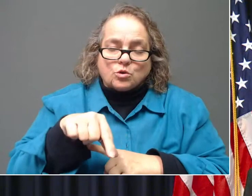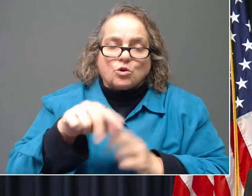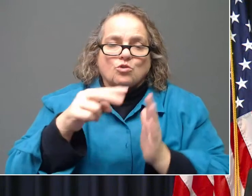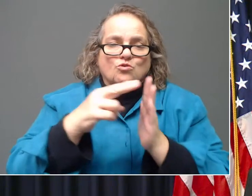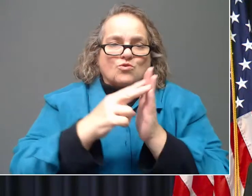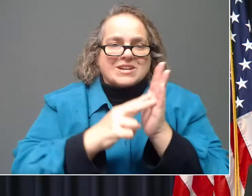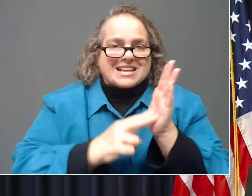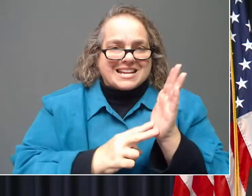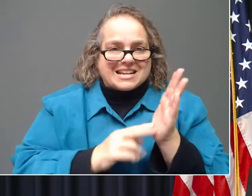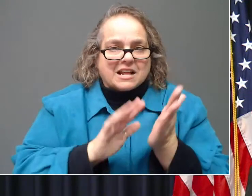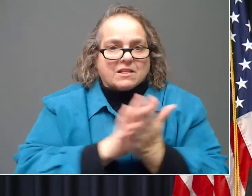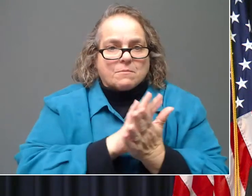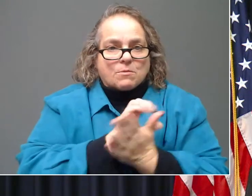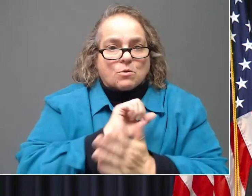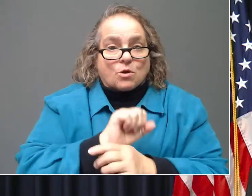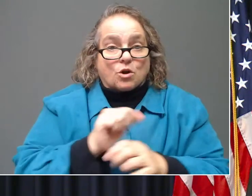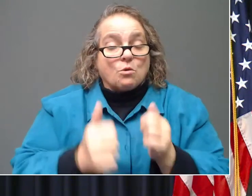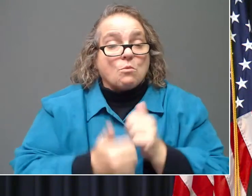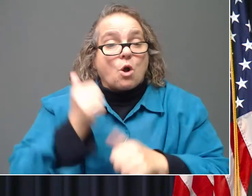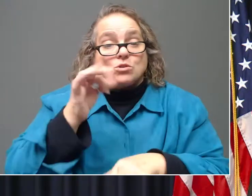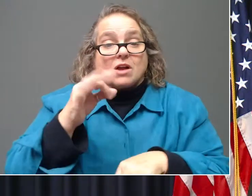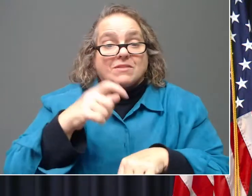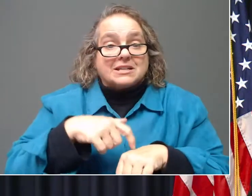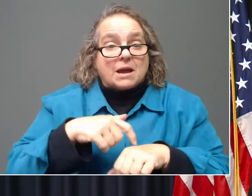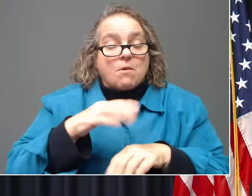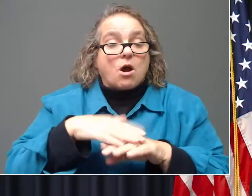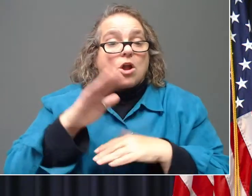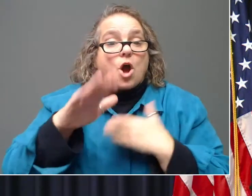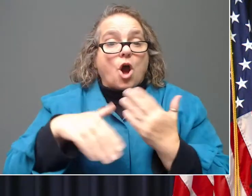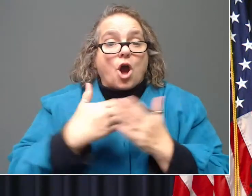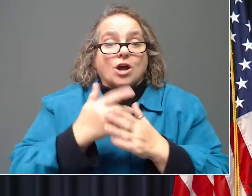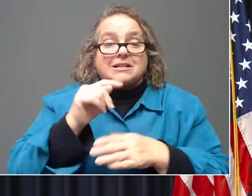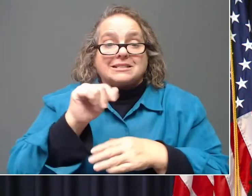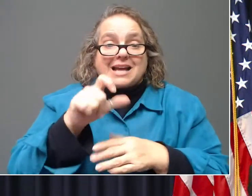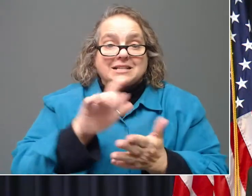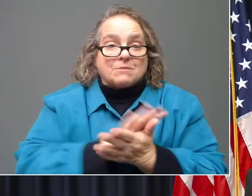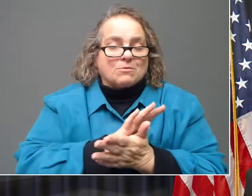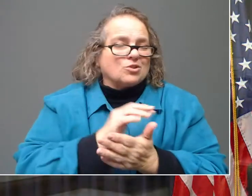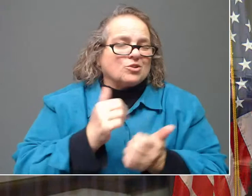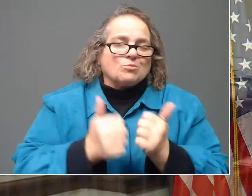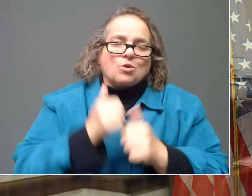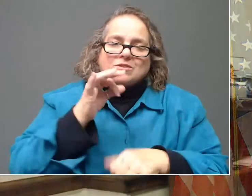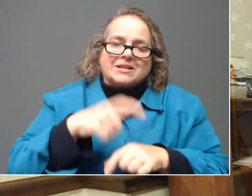time, like on all tax documents, it's going to be a misunderstanding. Amy?